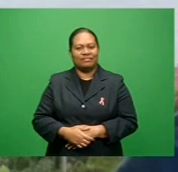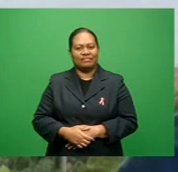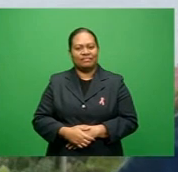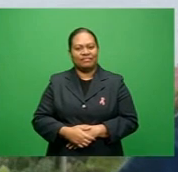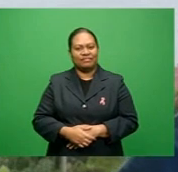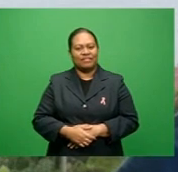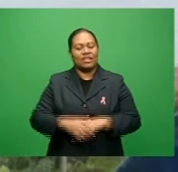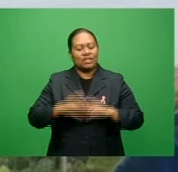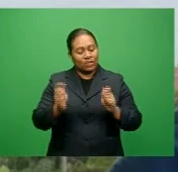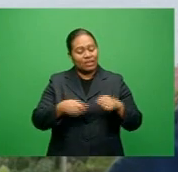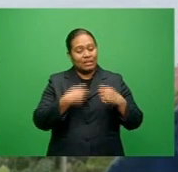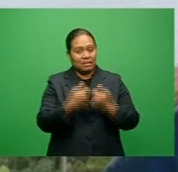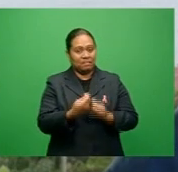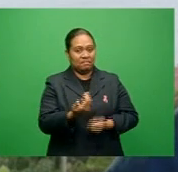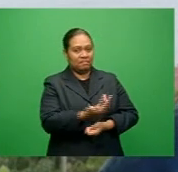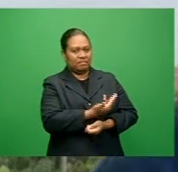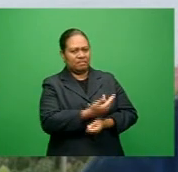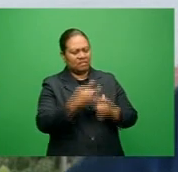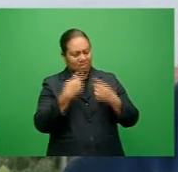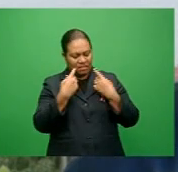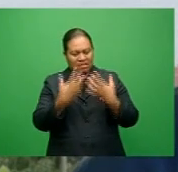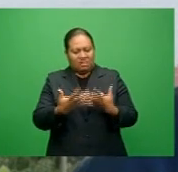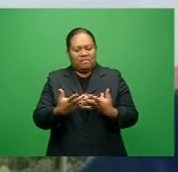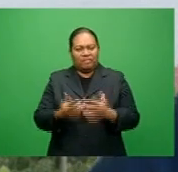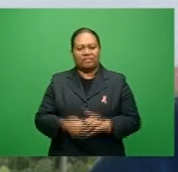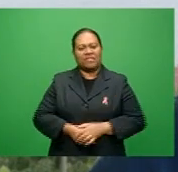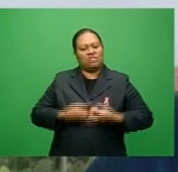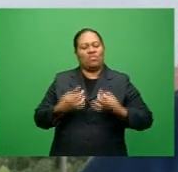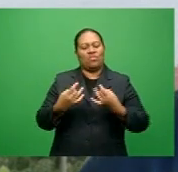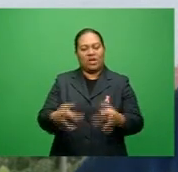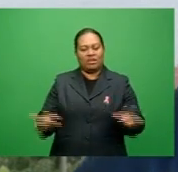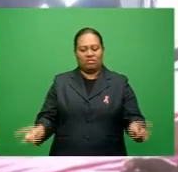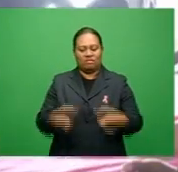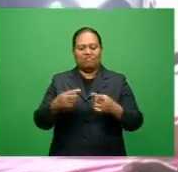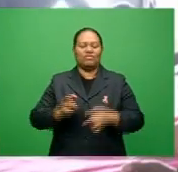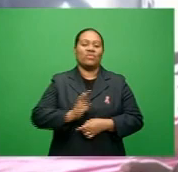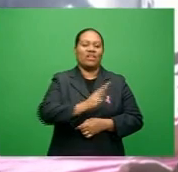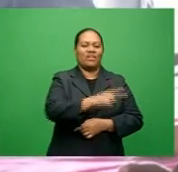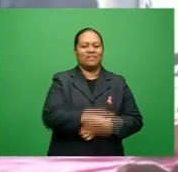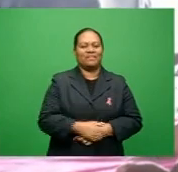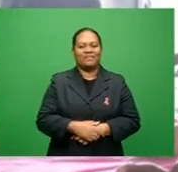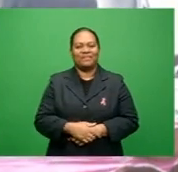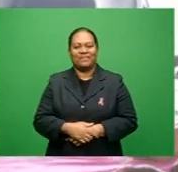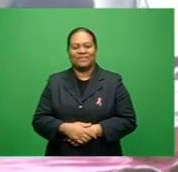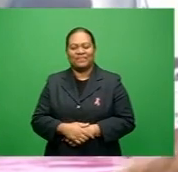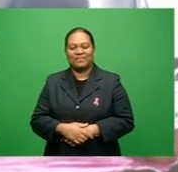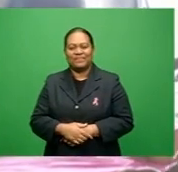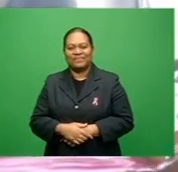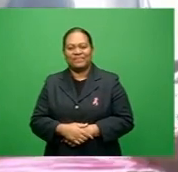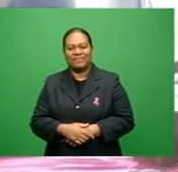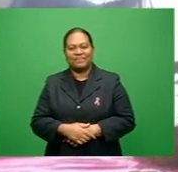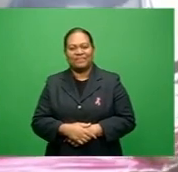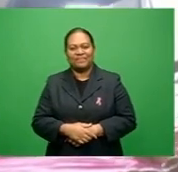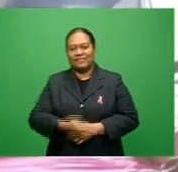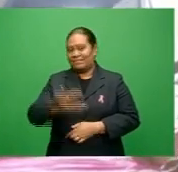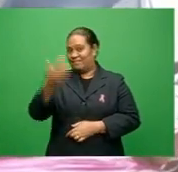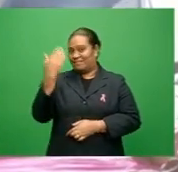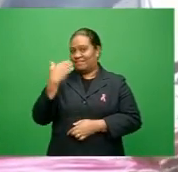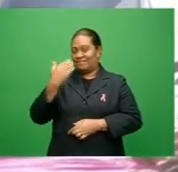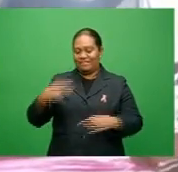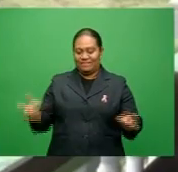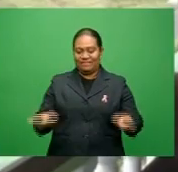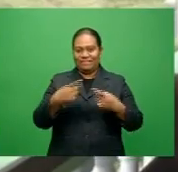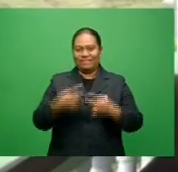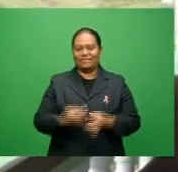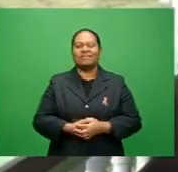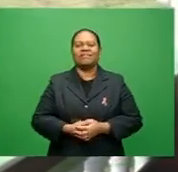for to tackle Rawa down on the semi-finals in Navua. The last time the two sides played